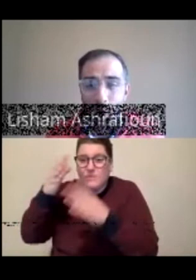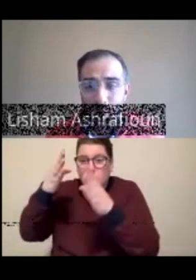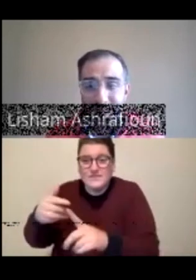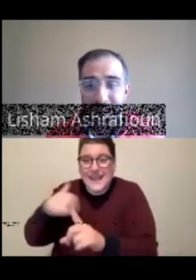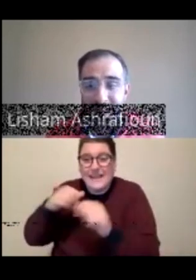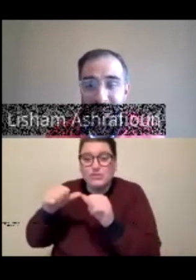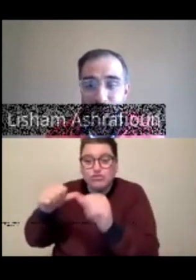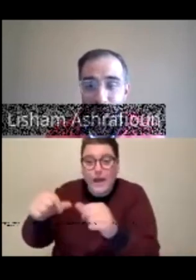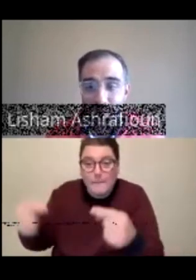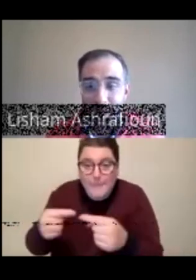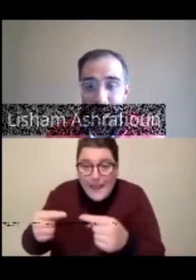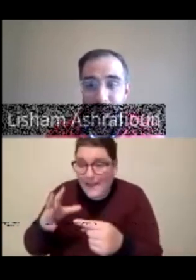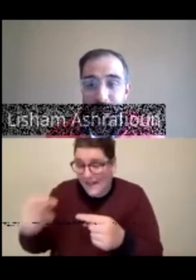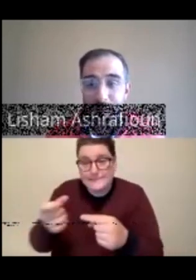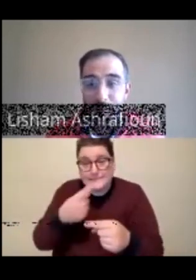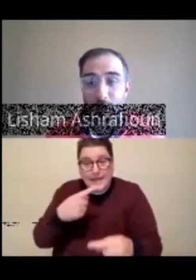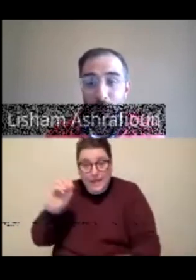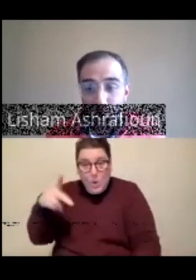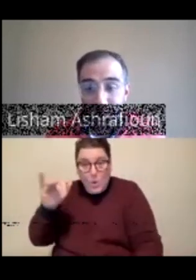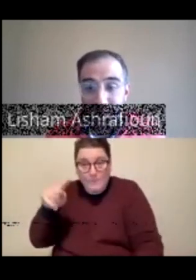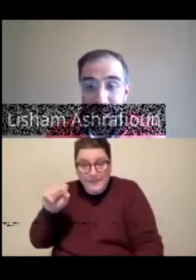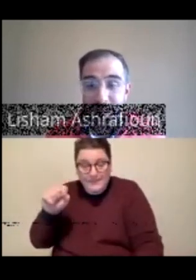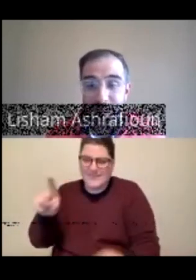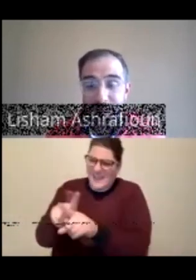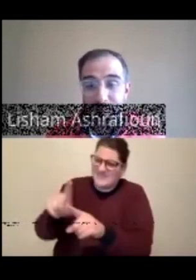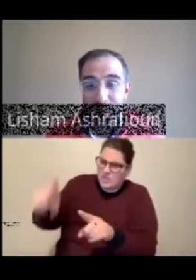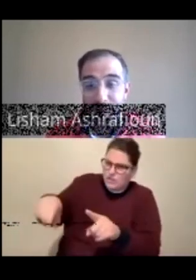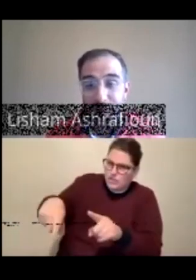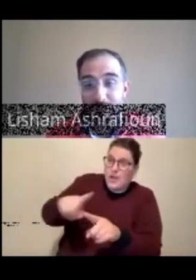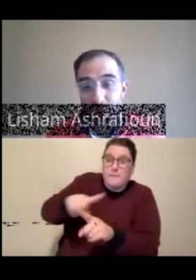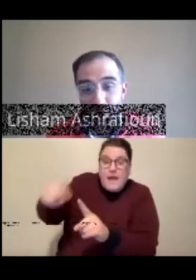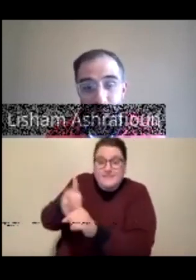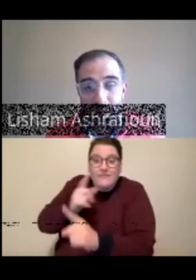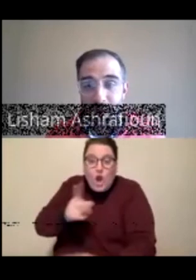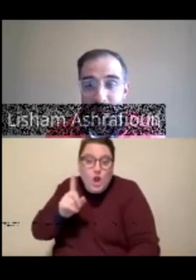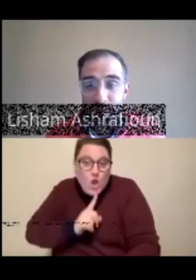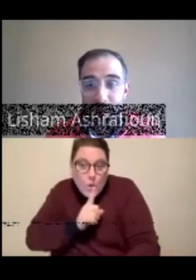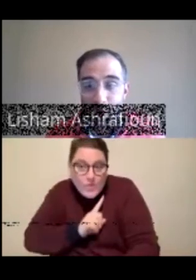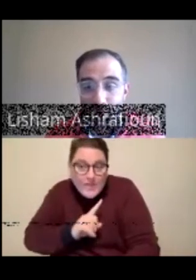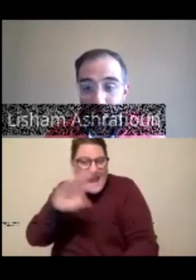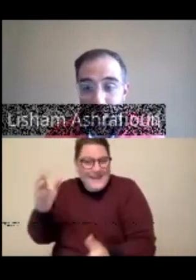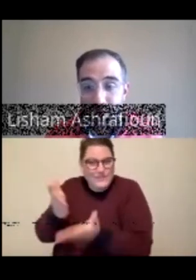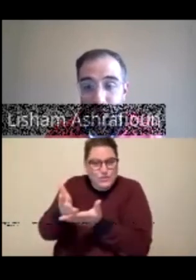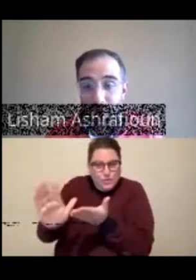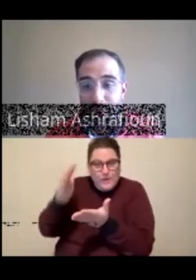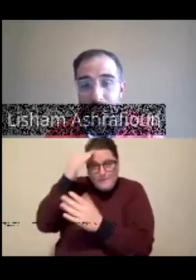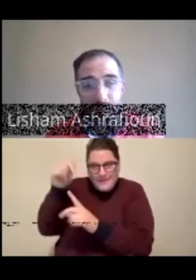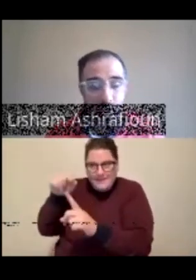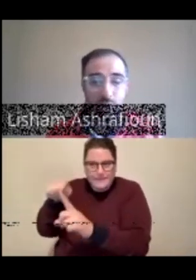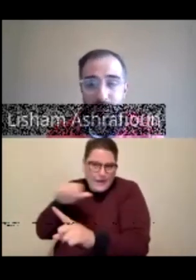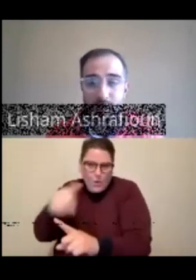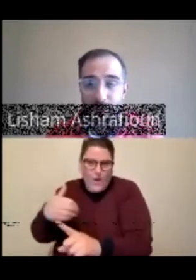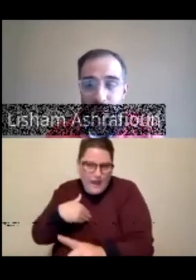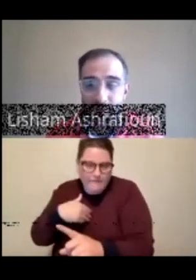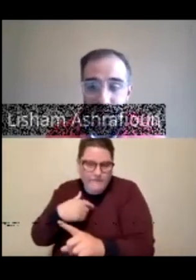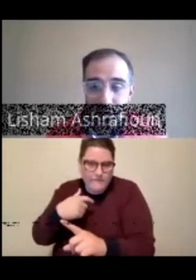taking opioids as they should be, but are lonely and they're excluded because they don't have an opioid use disorder. And so